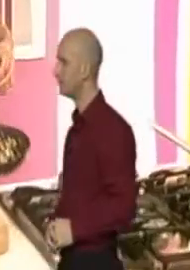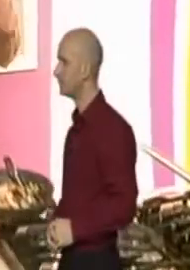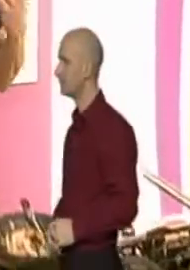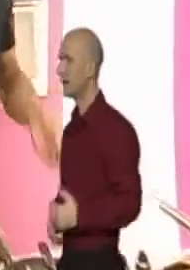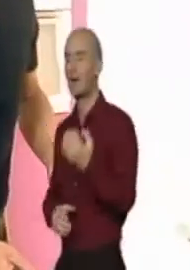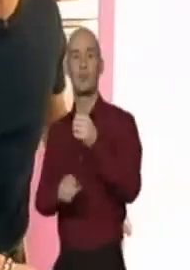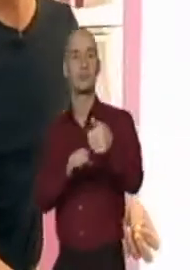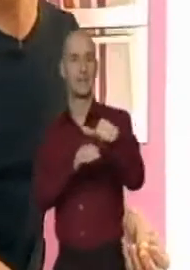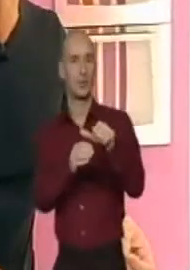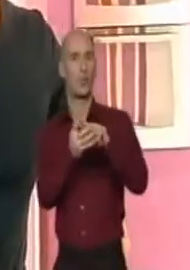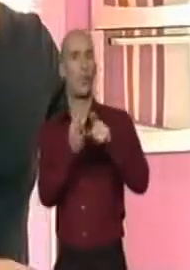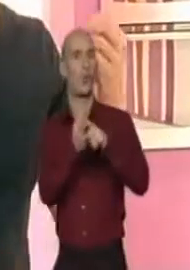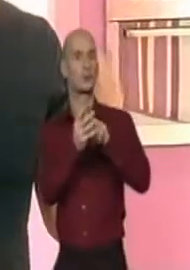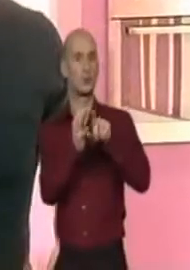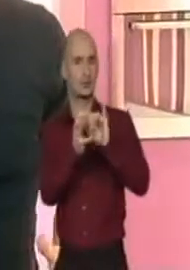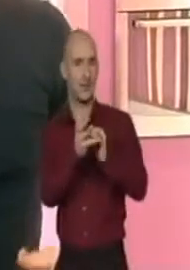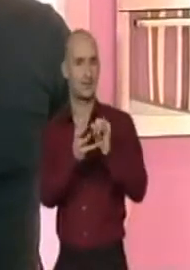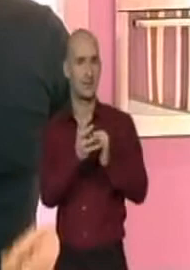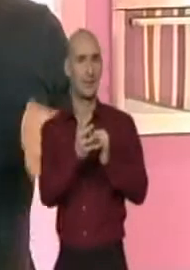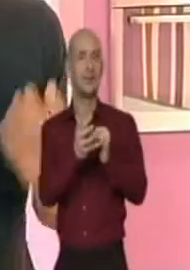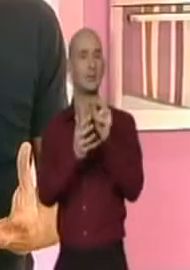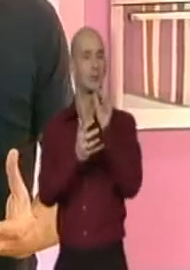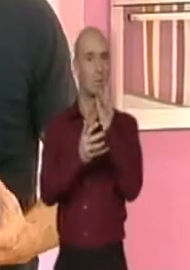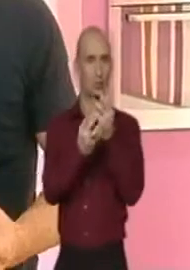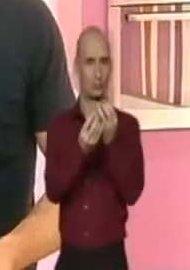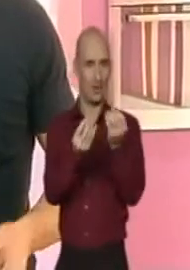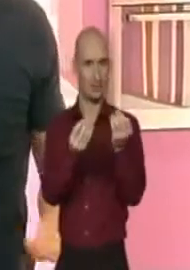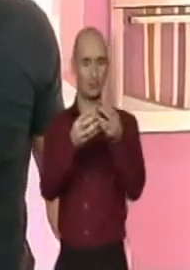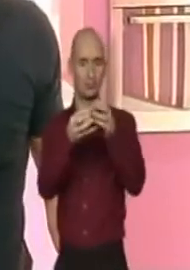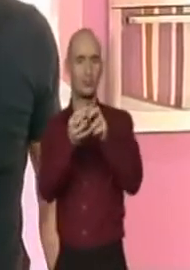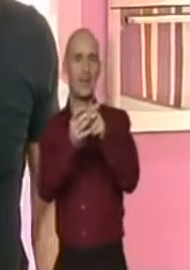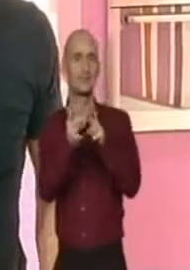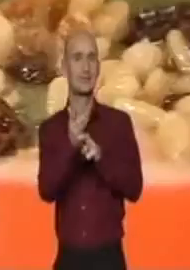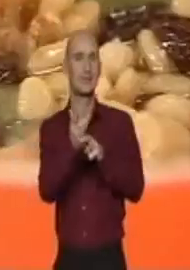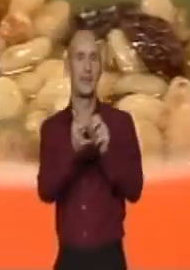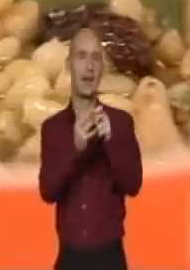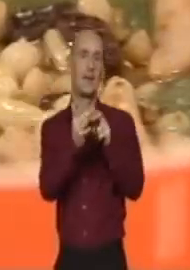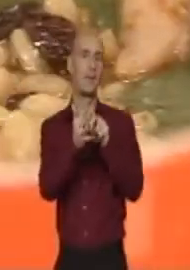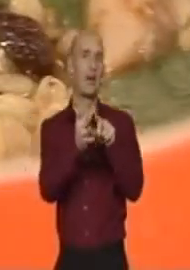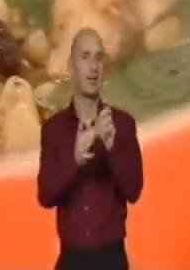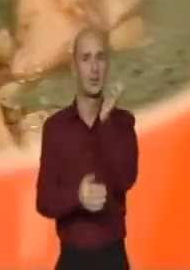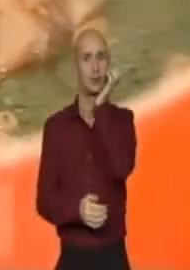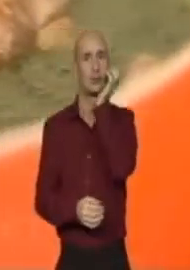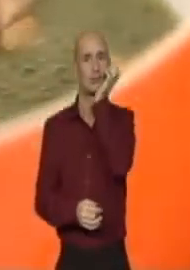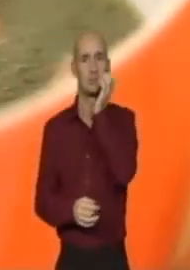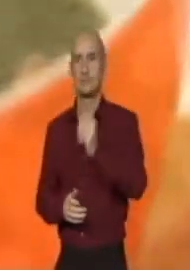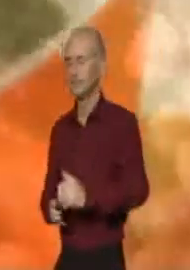it, my potato and watercress soup with smoked trout, plump raisins and pine nuts.